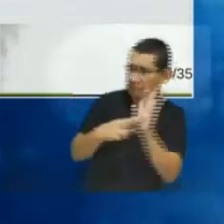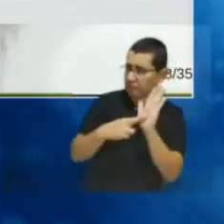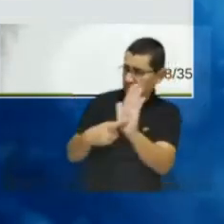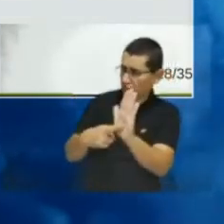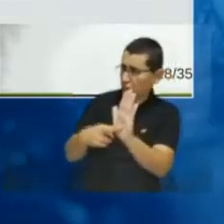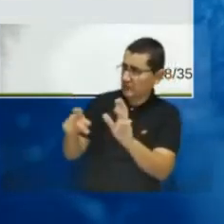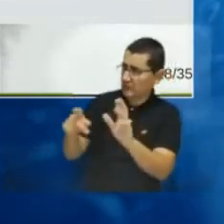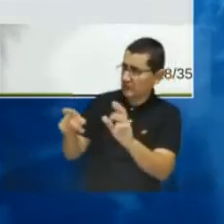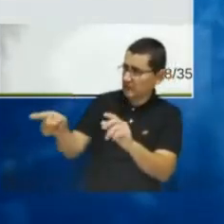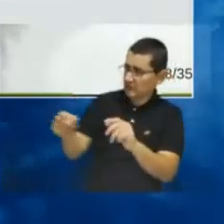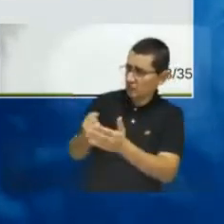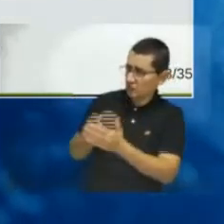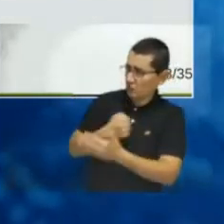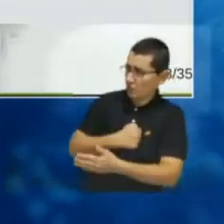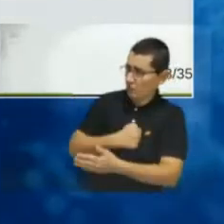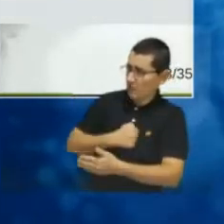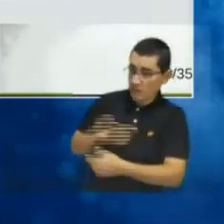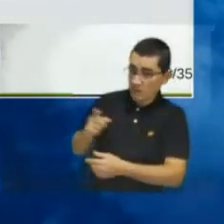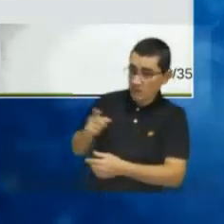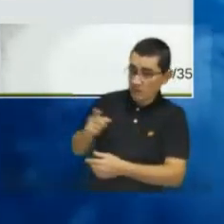Perhaps not. He's not here, right?